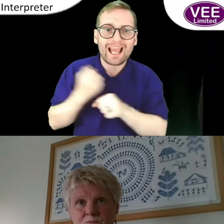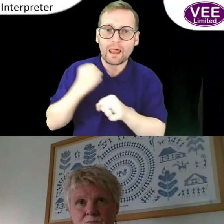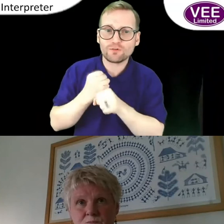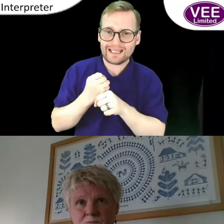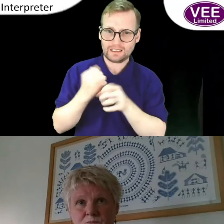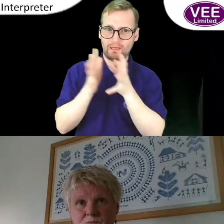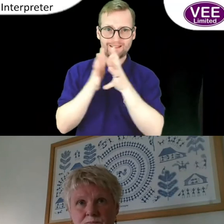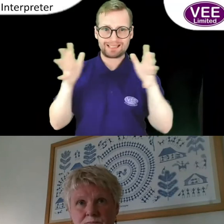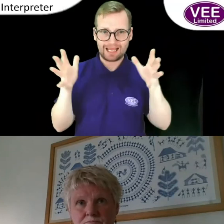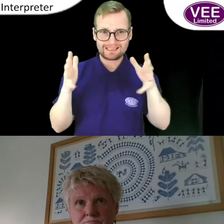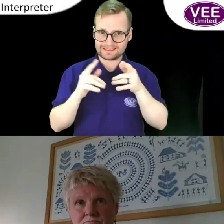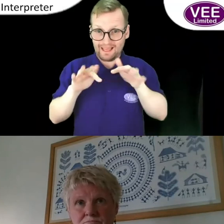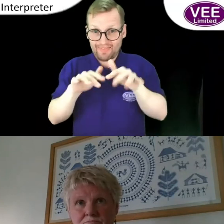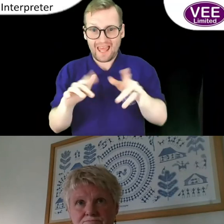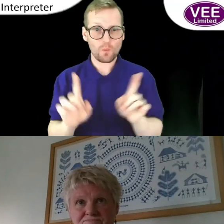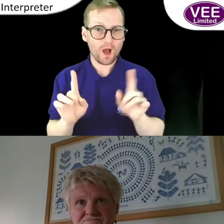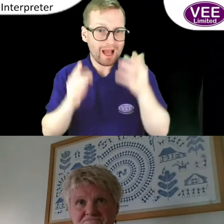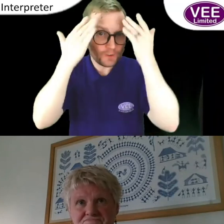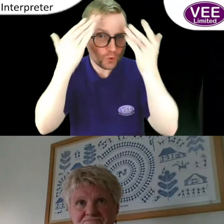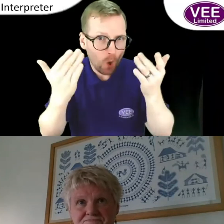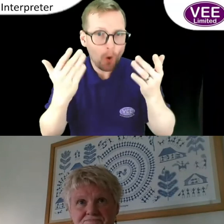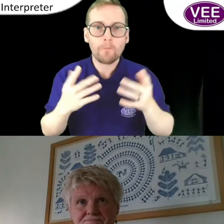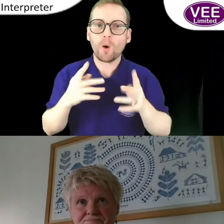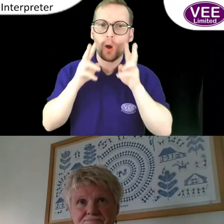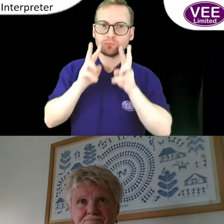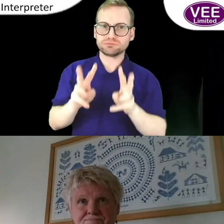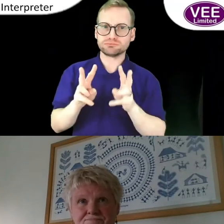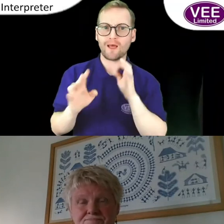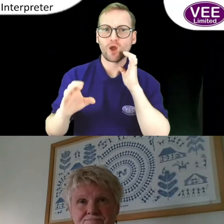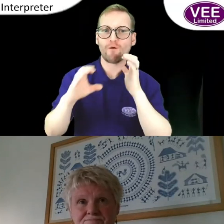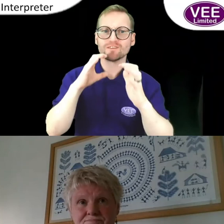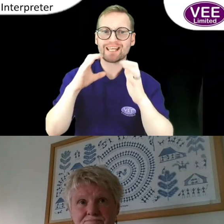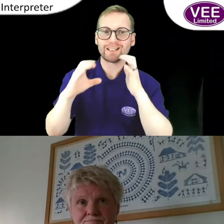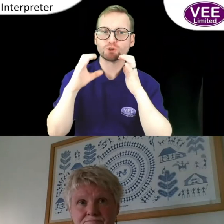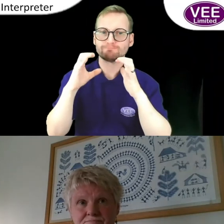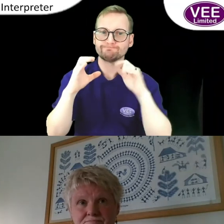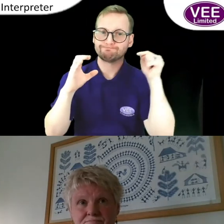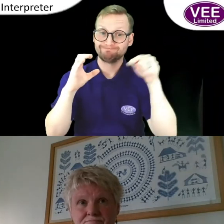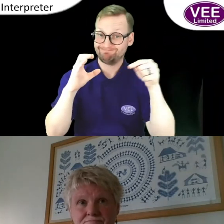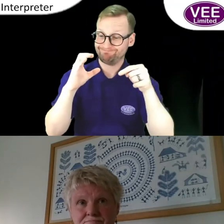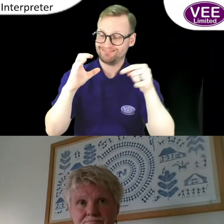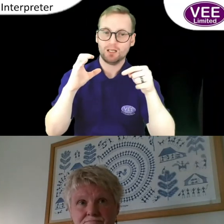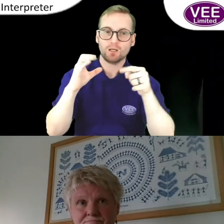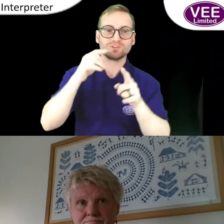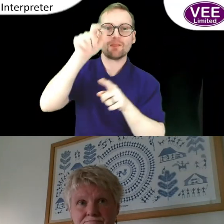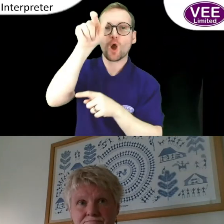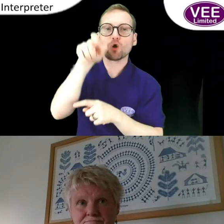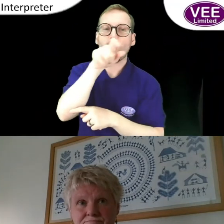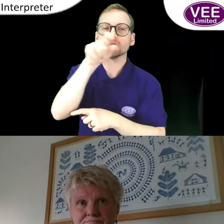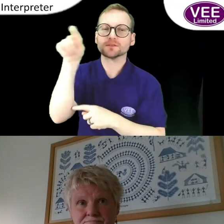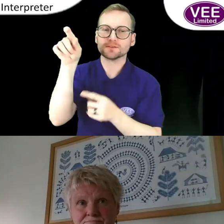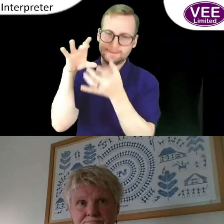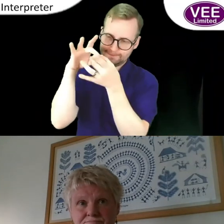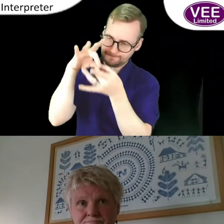don't know what is there, but I'm really looking forward to see the conversation. It is a conversation between the cross and the boat, between the